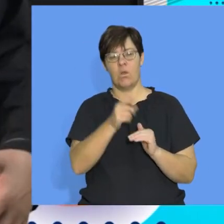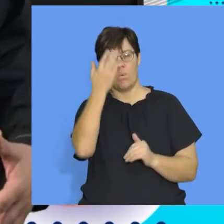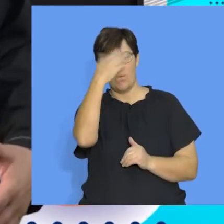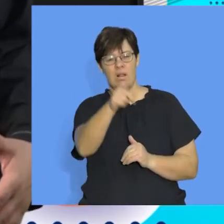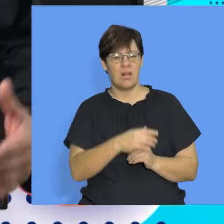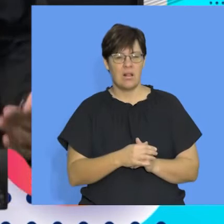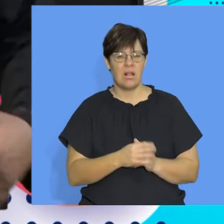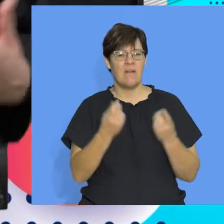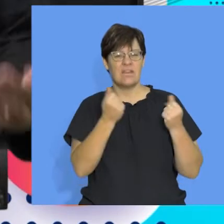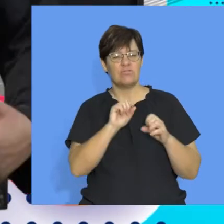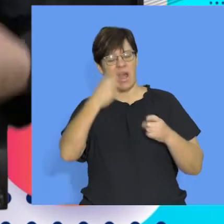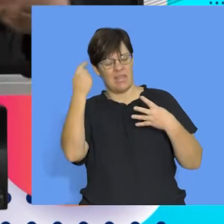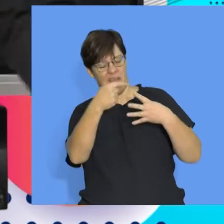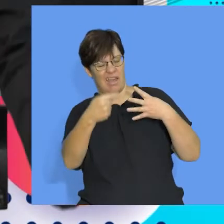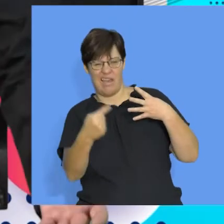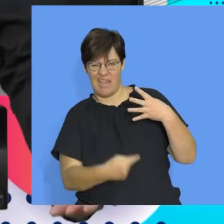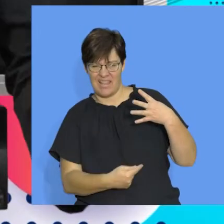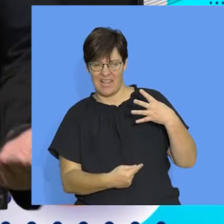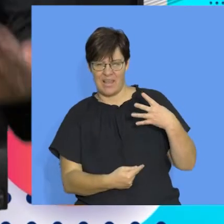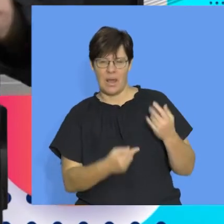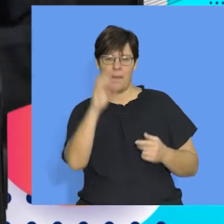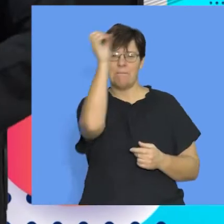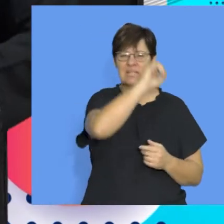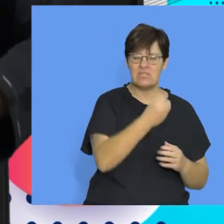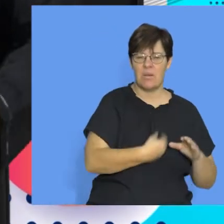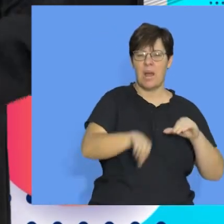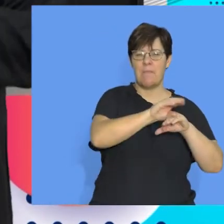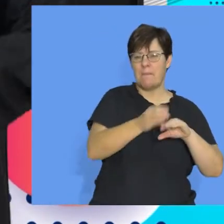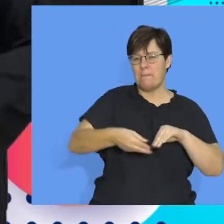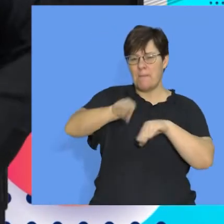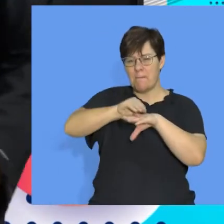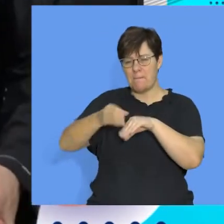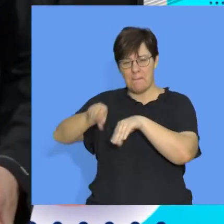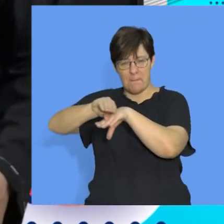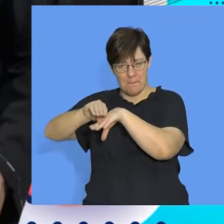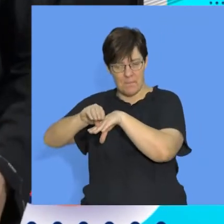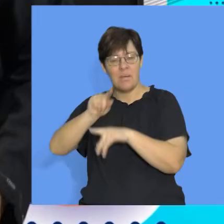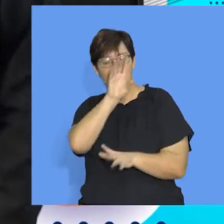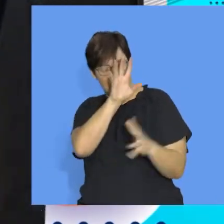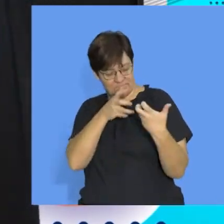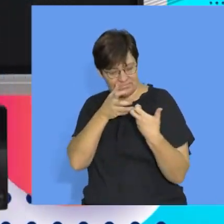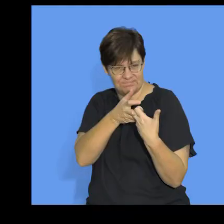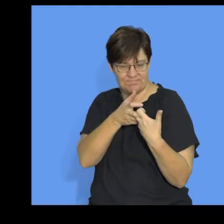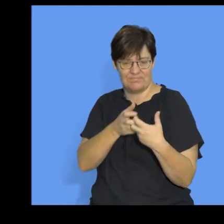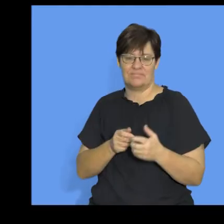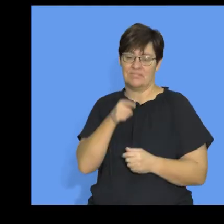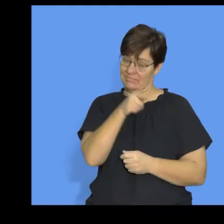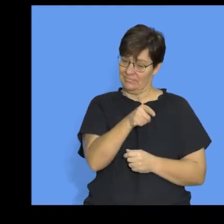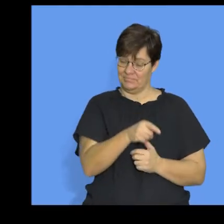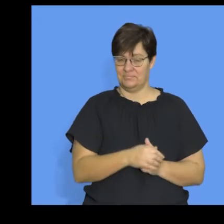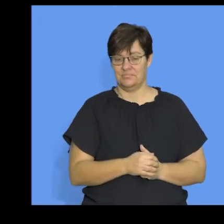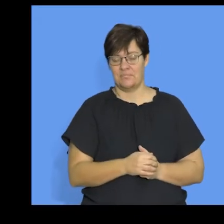financial indicators, when you're working out your percentage markups, you would see it would tie in with this here.